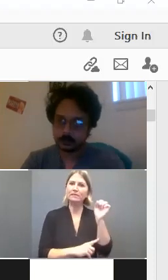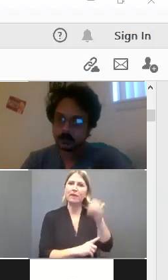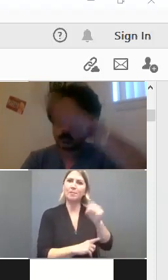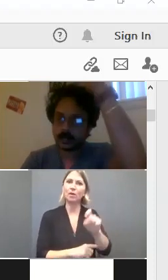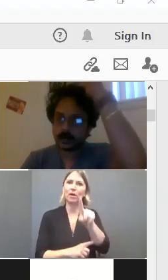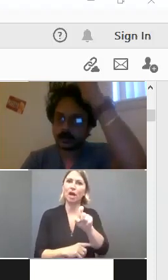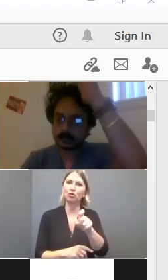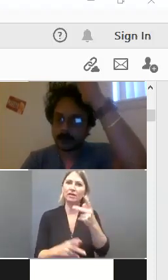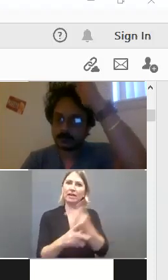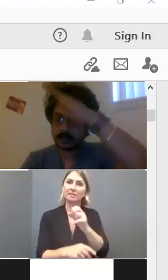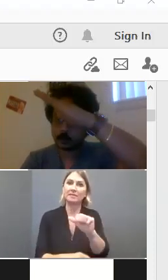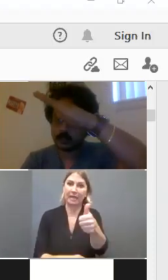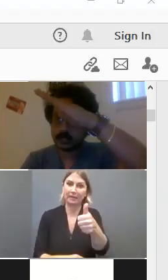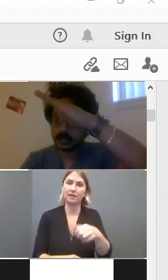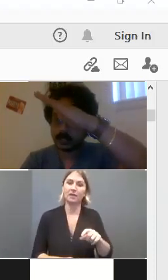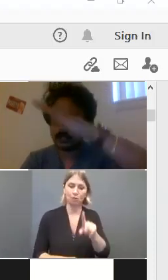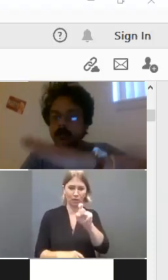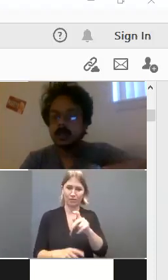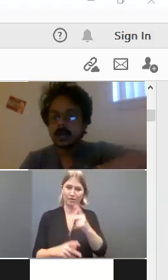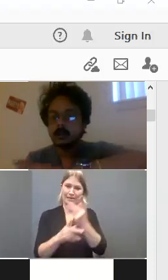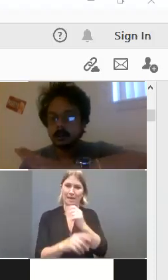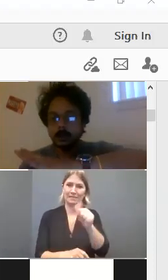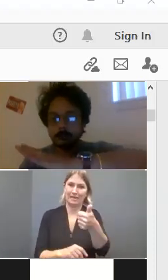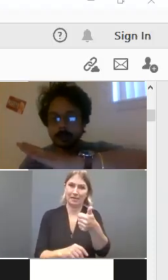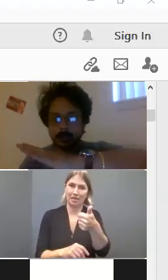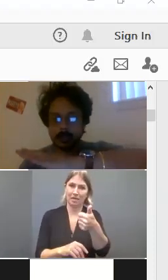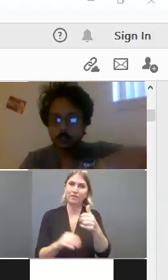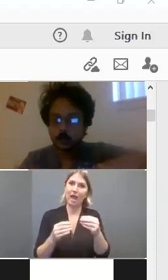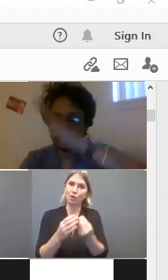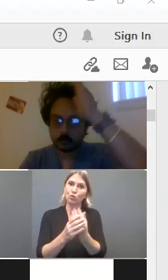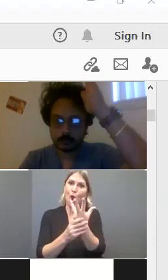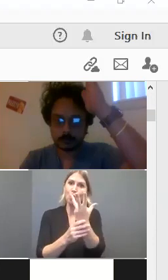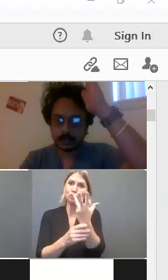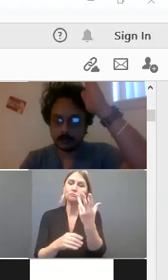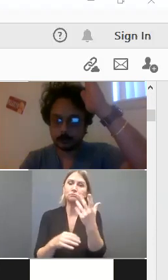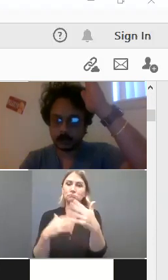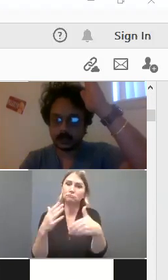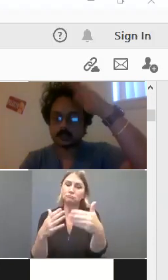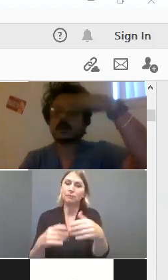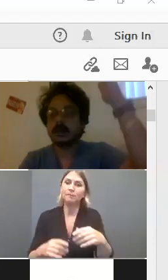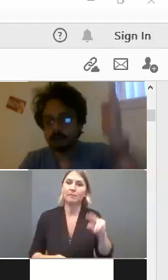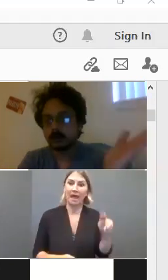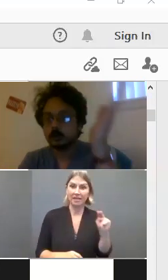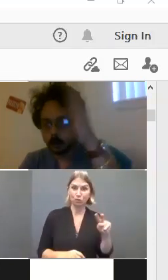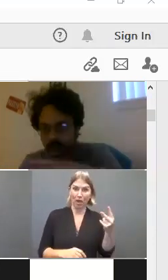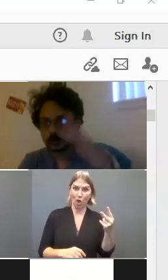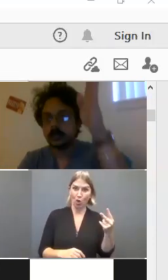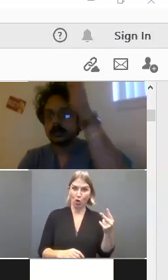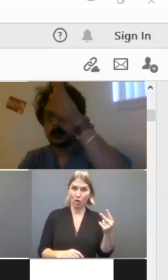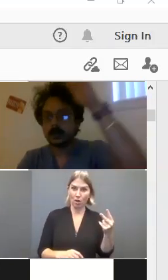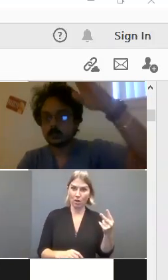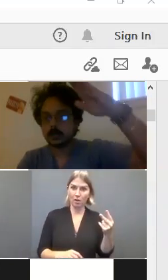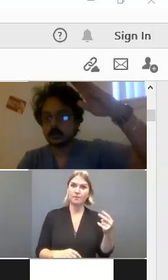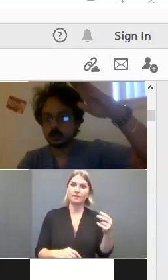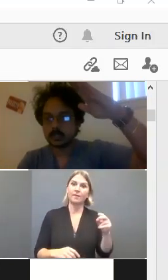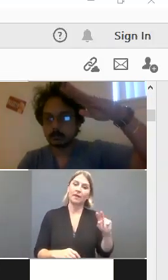n, right? Because 100 times n grows linearly, and n squared or 100 squared and 200 squared